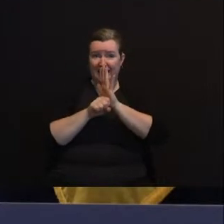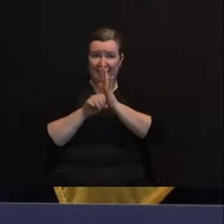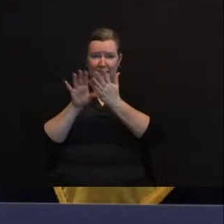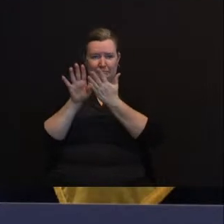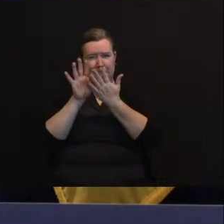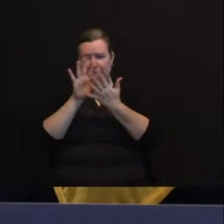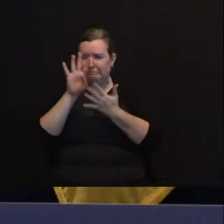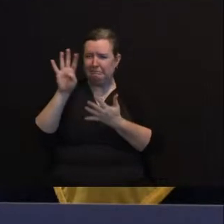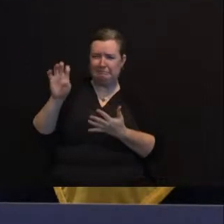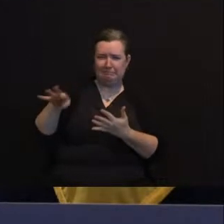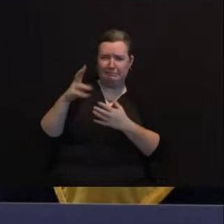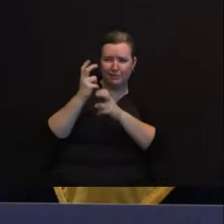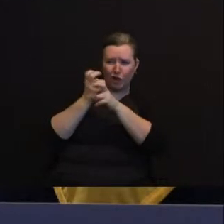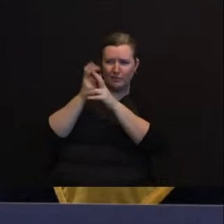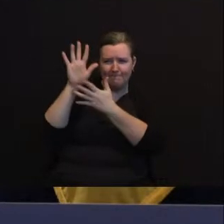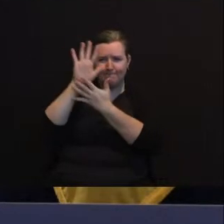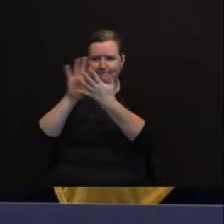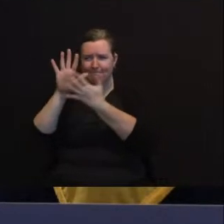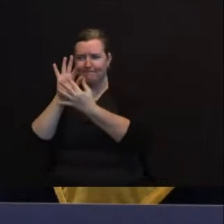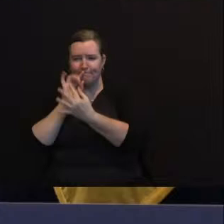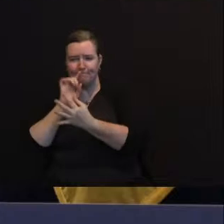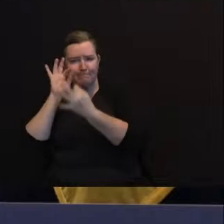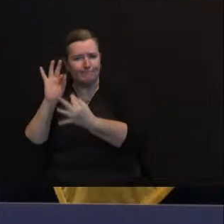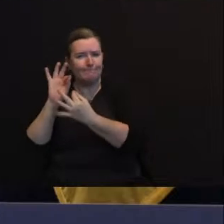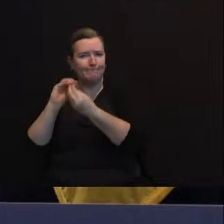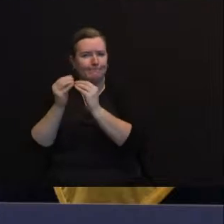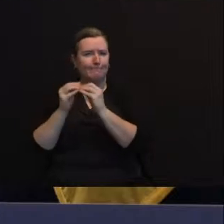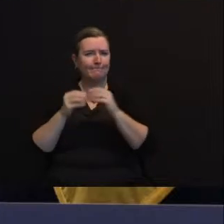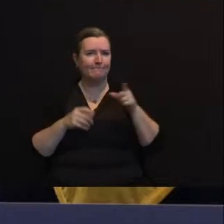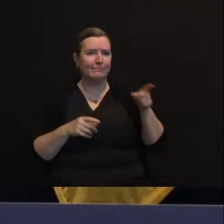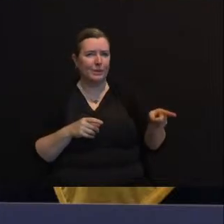do Matt down front here. Matt, how are you? Hold on one sec.